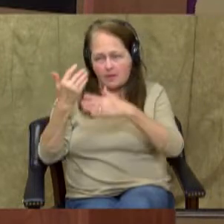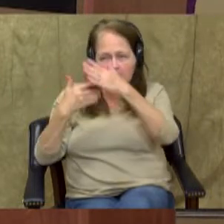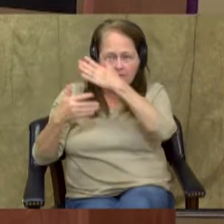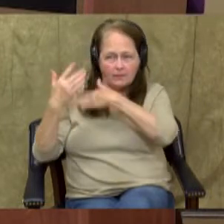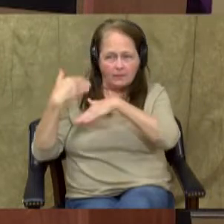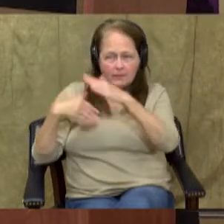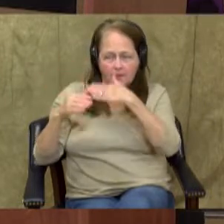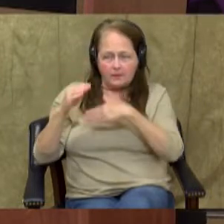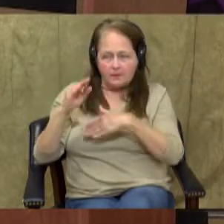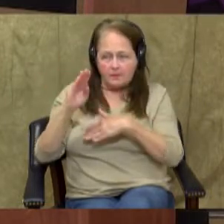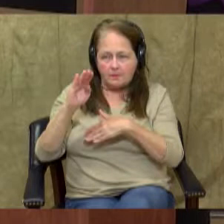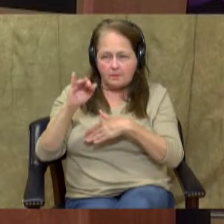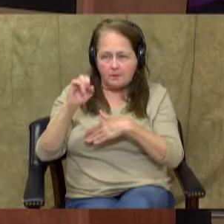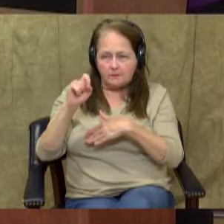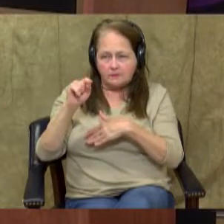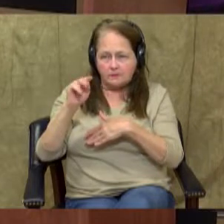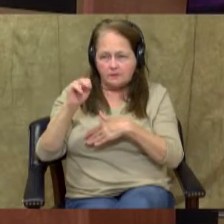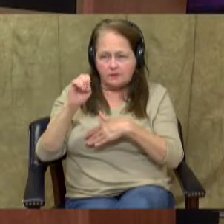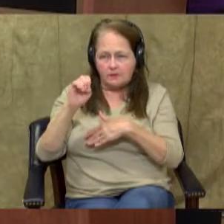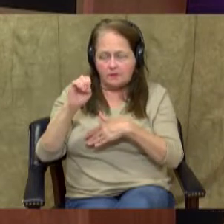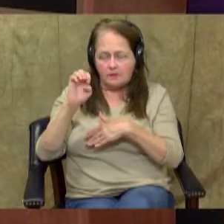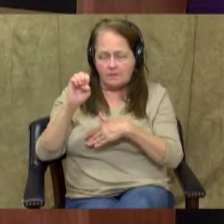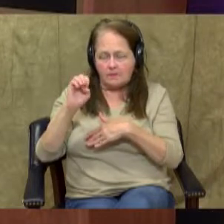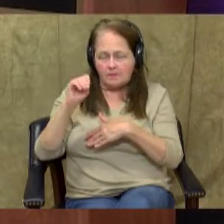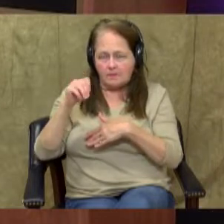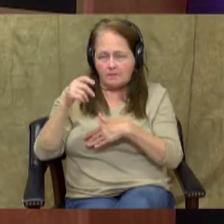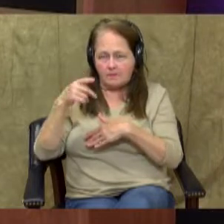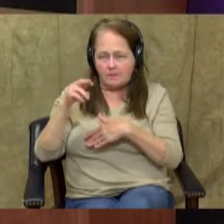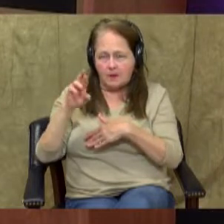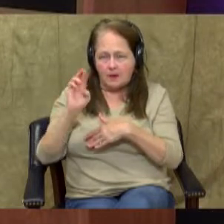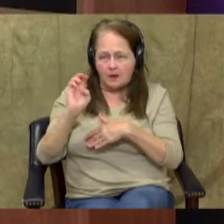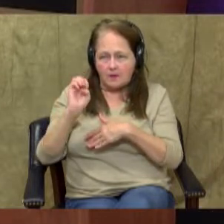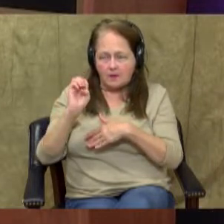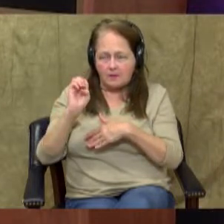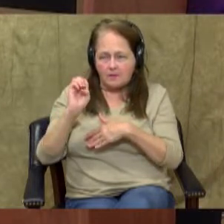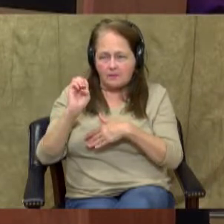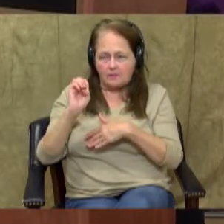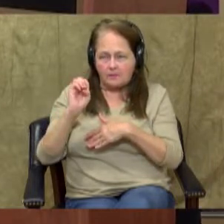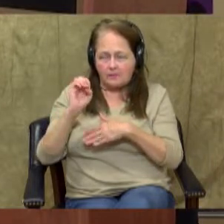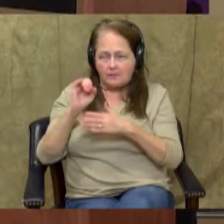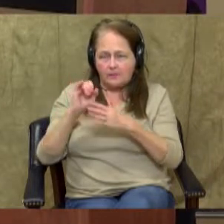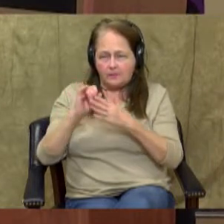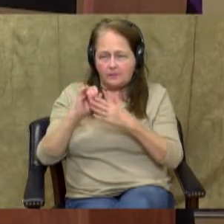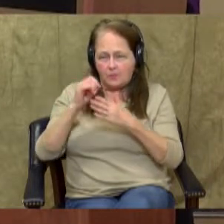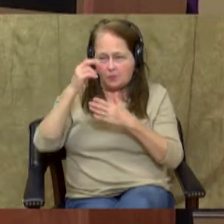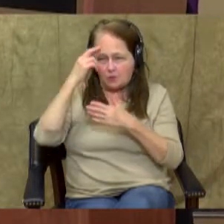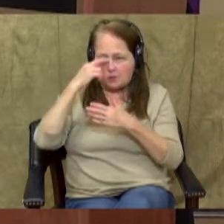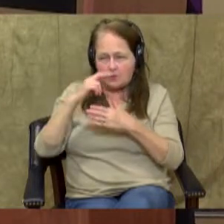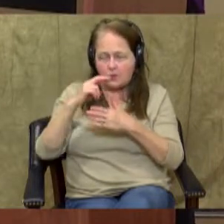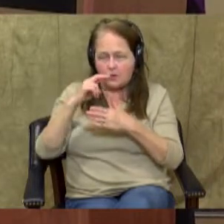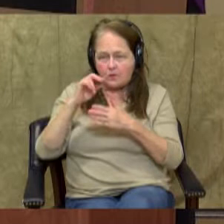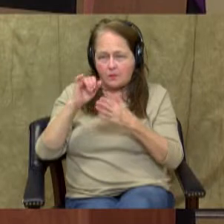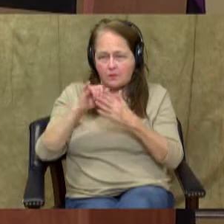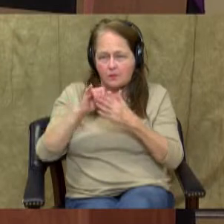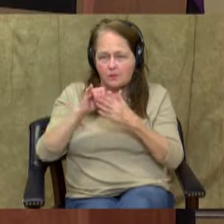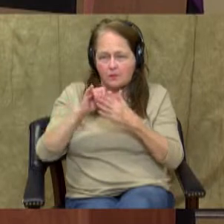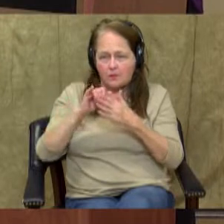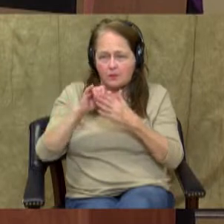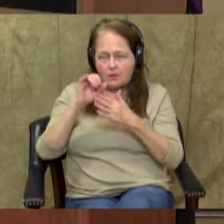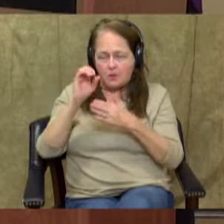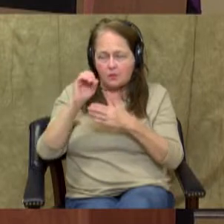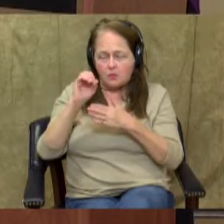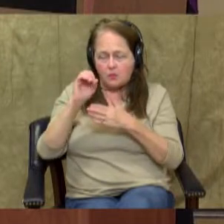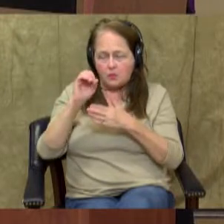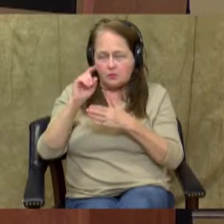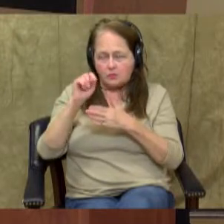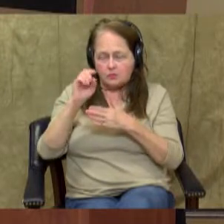was basically the remnants of the Roman Empire after Rome fell. And then when the Ottoman Turks took over, the